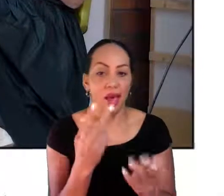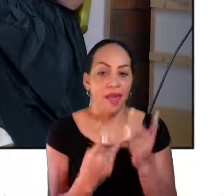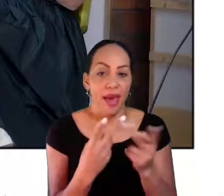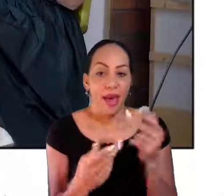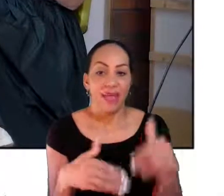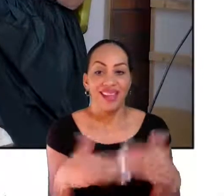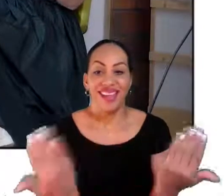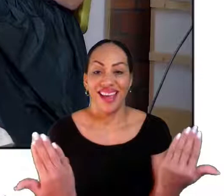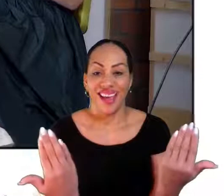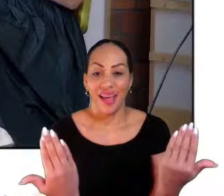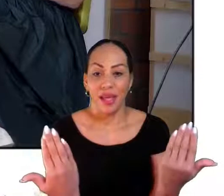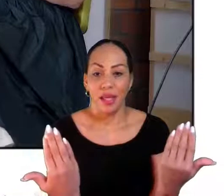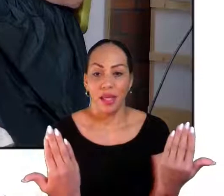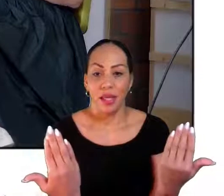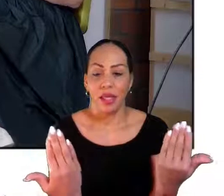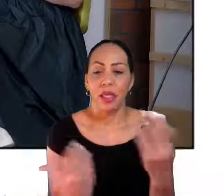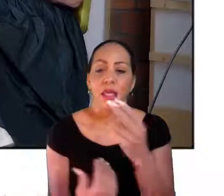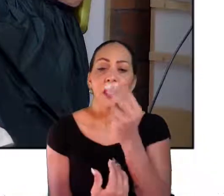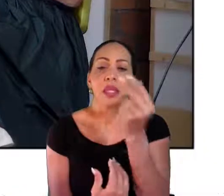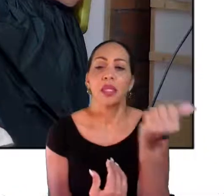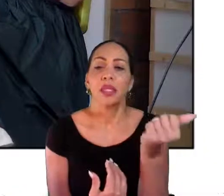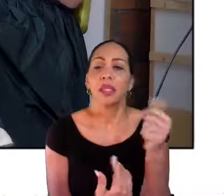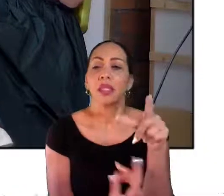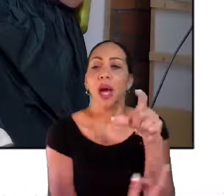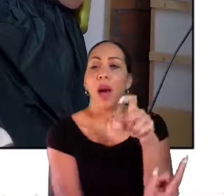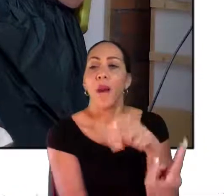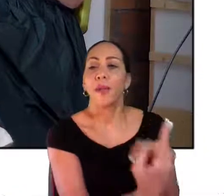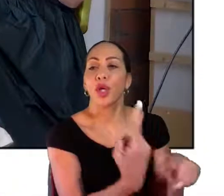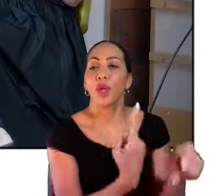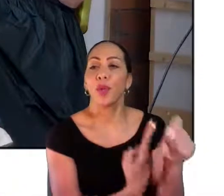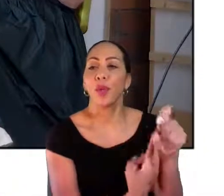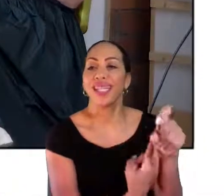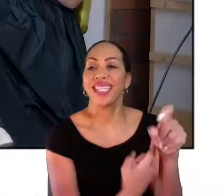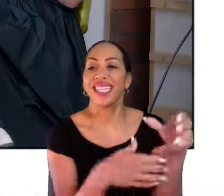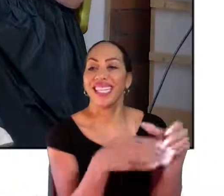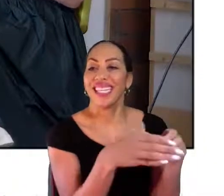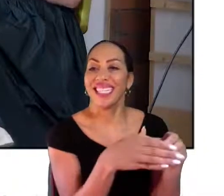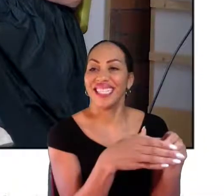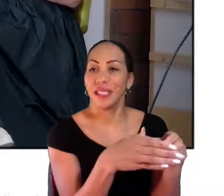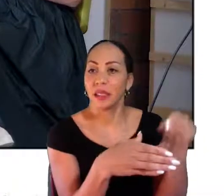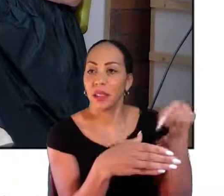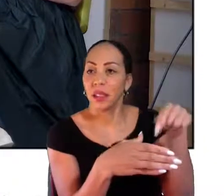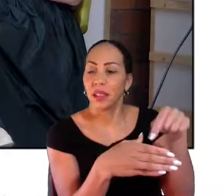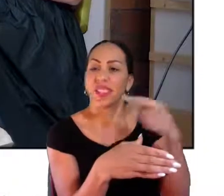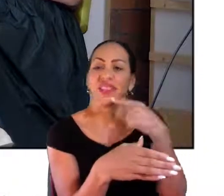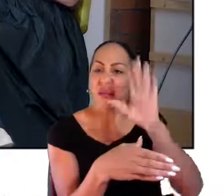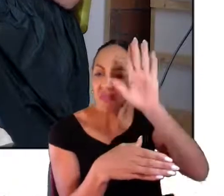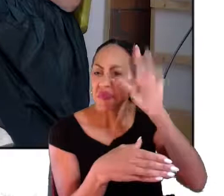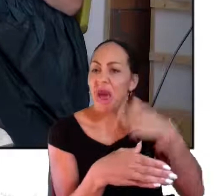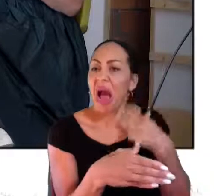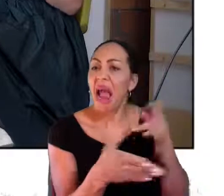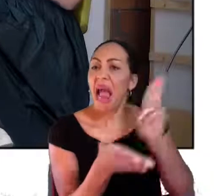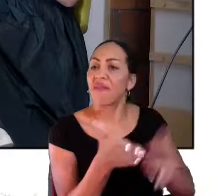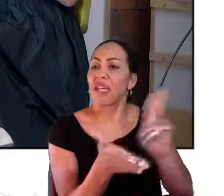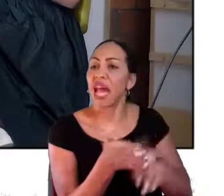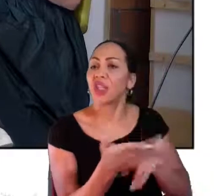of naturalistic claims to power and how that also needs to be questioned and challenged. So there's